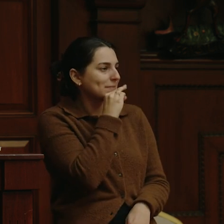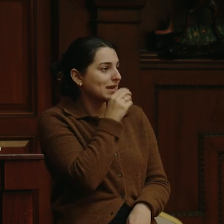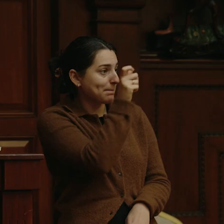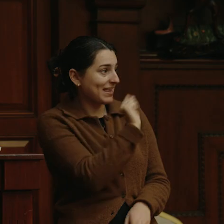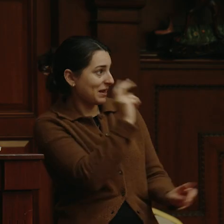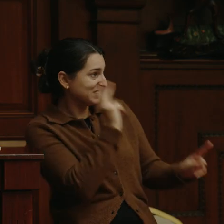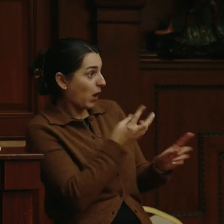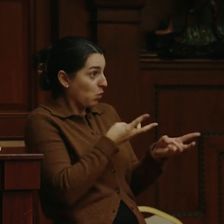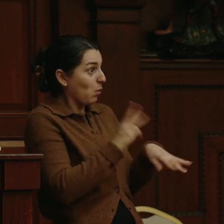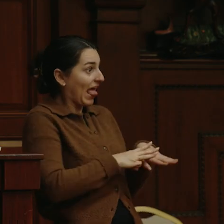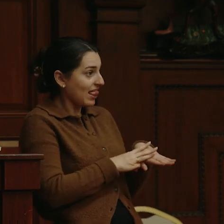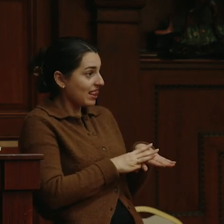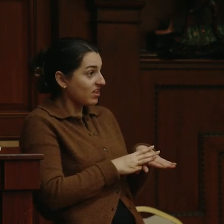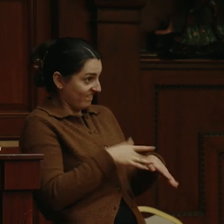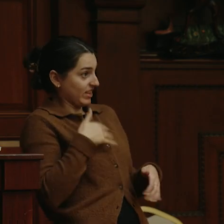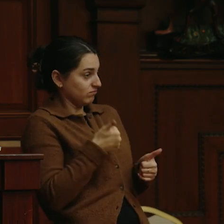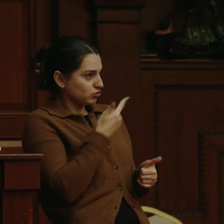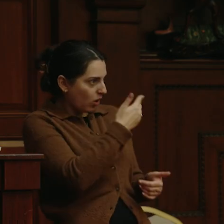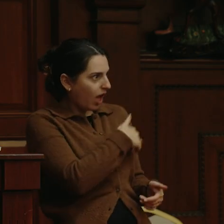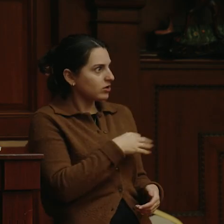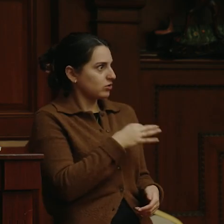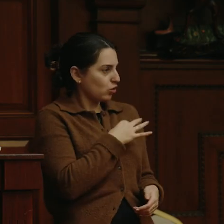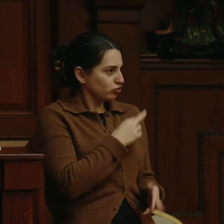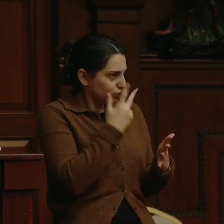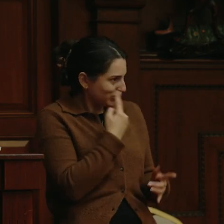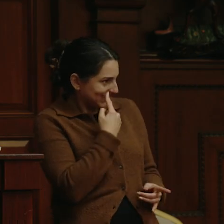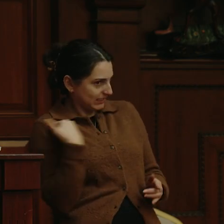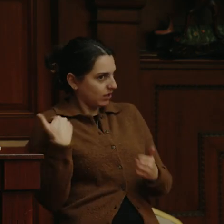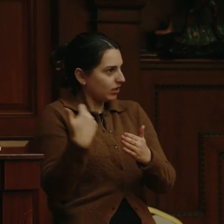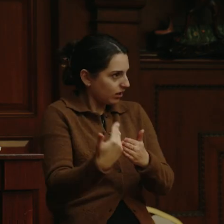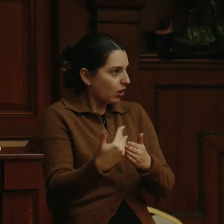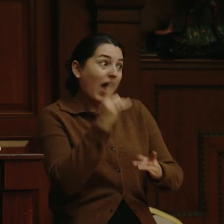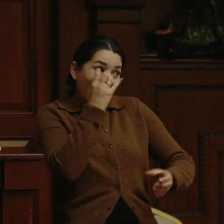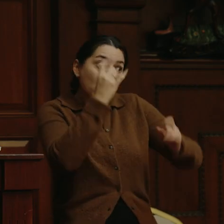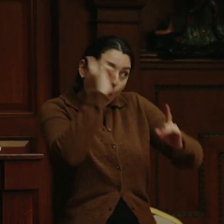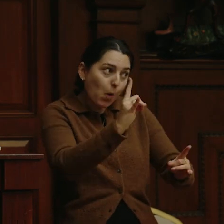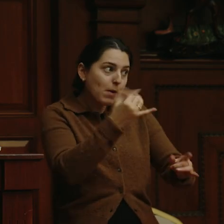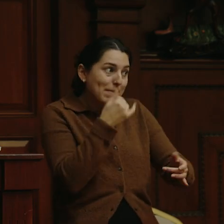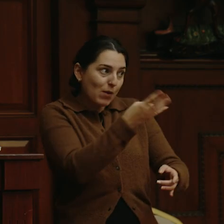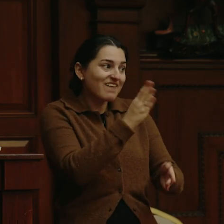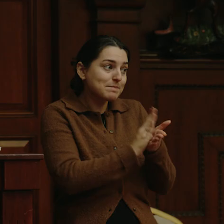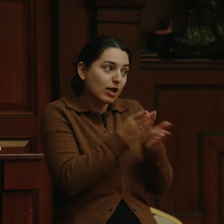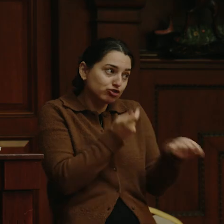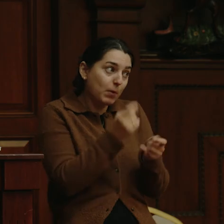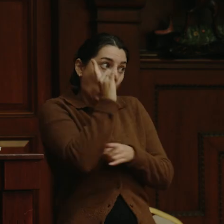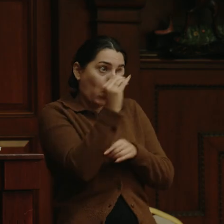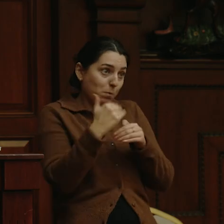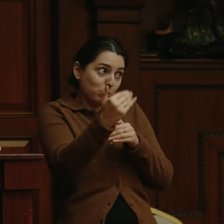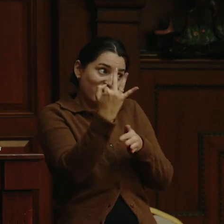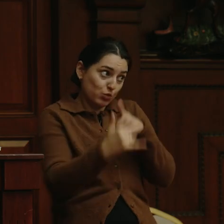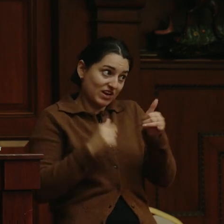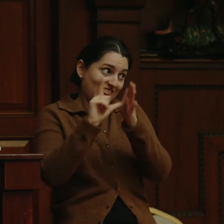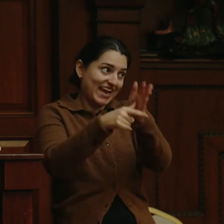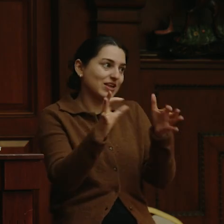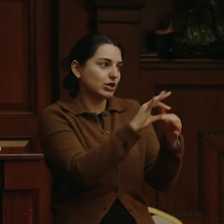view, and this is very, very encouraging. So I think there is hope that we will have biologics, hopefully in the next few years